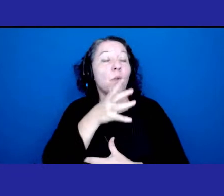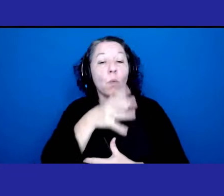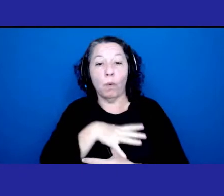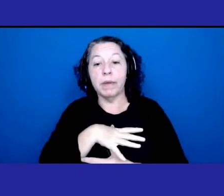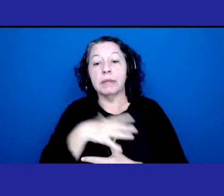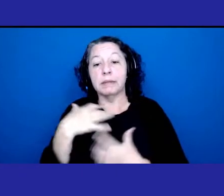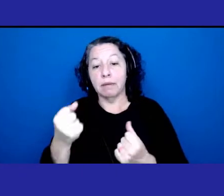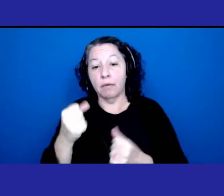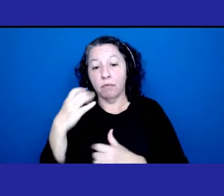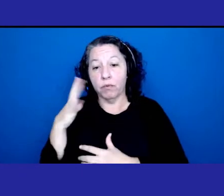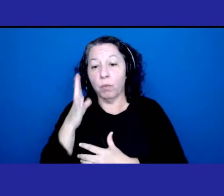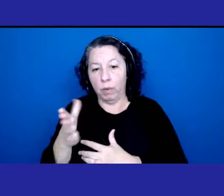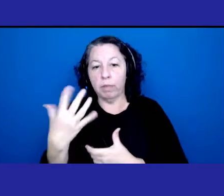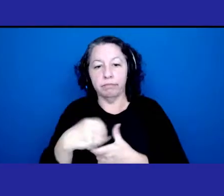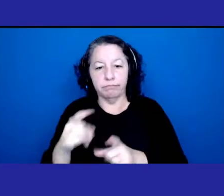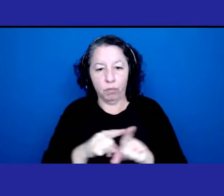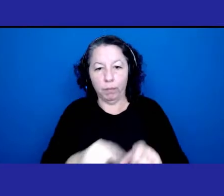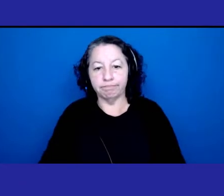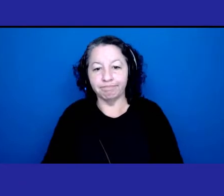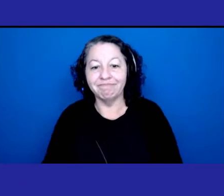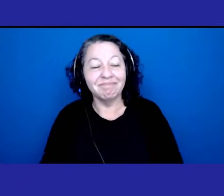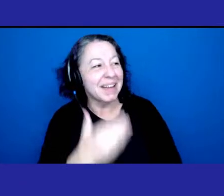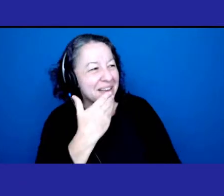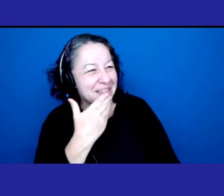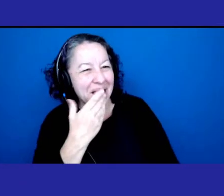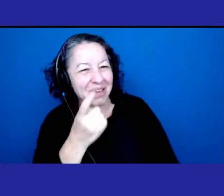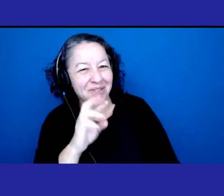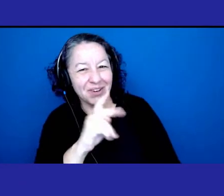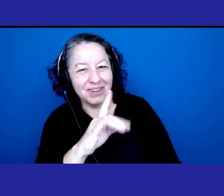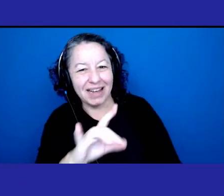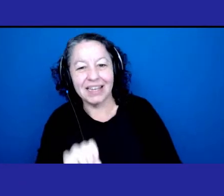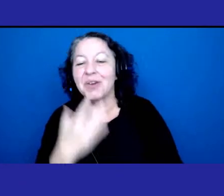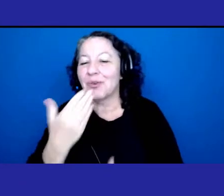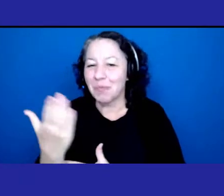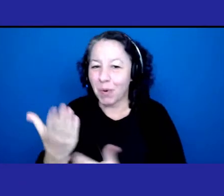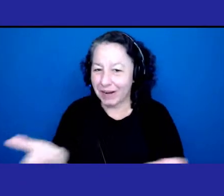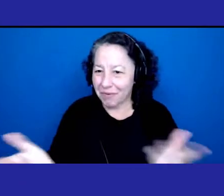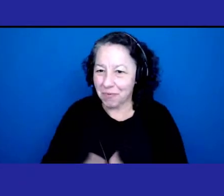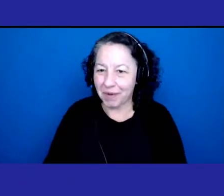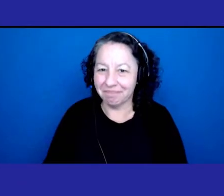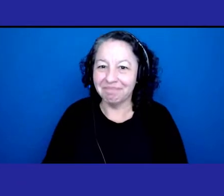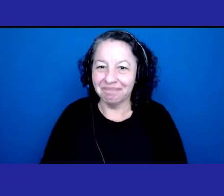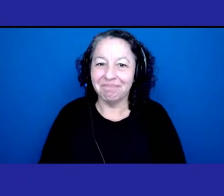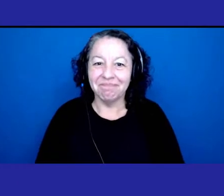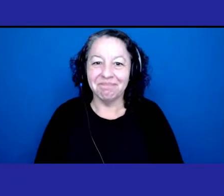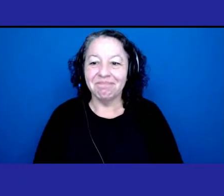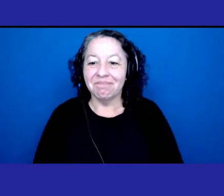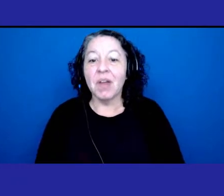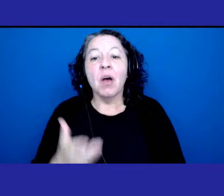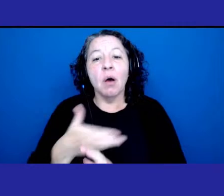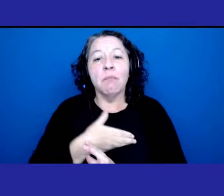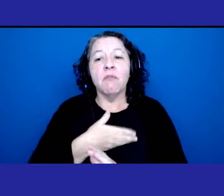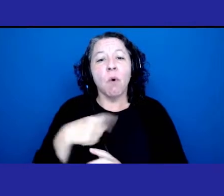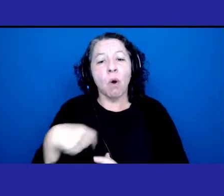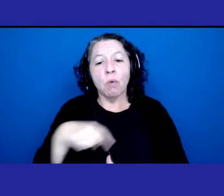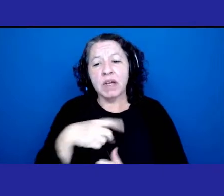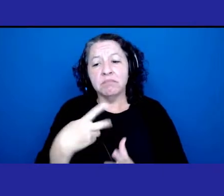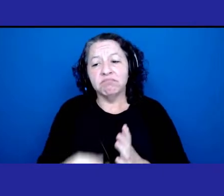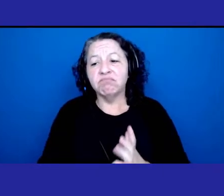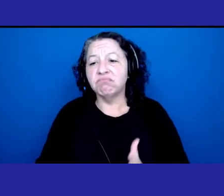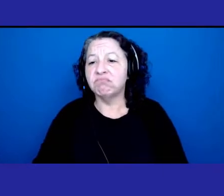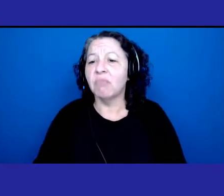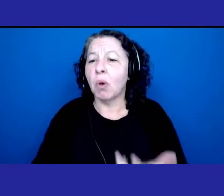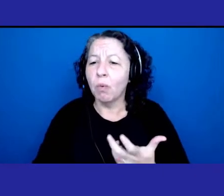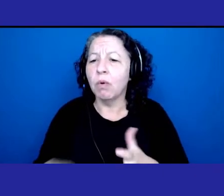participating. Thank you, Dr. Techie. Good morning, everyone. Before we dive in, I would like to